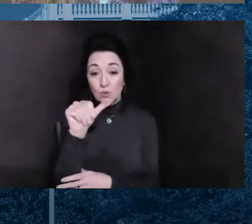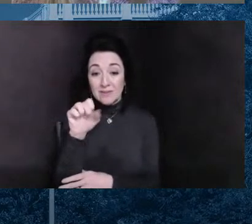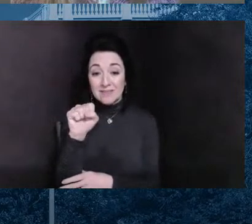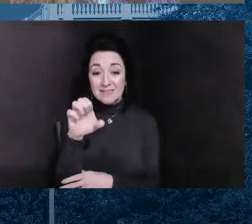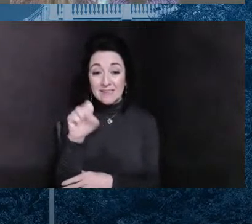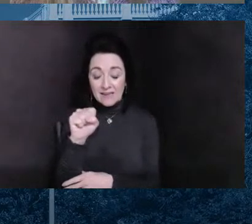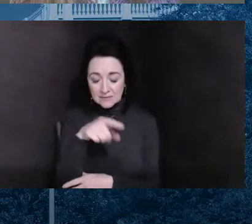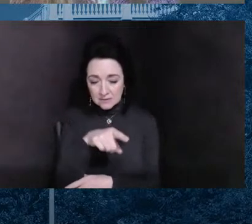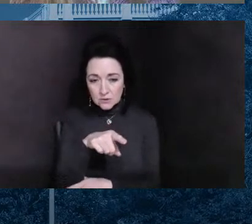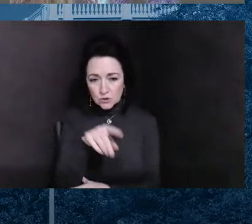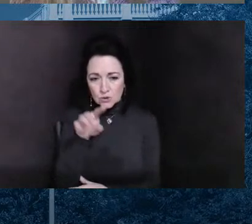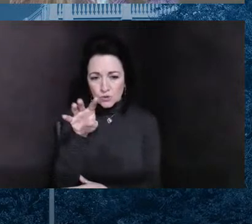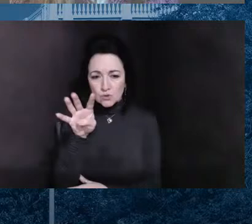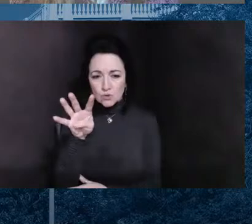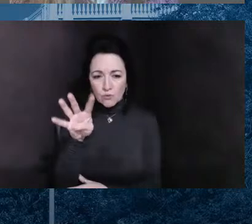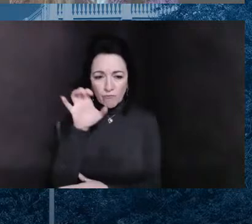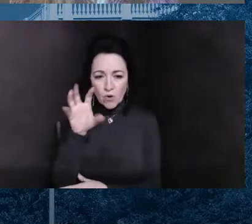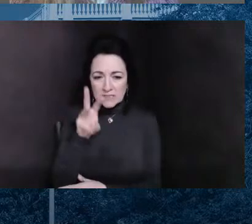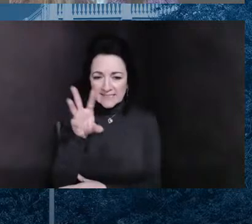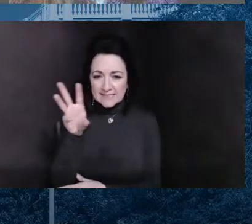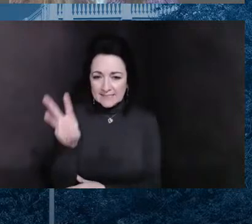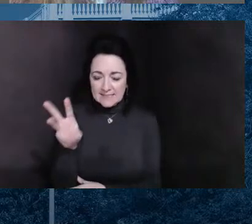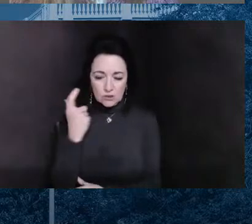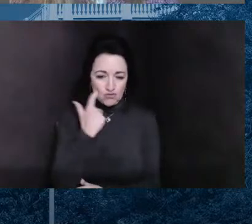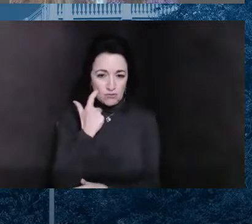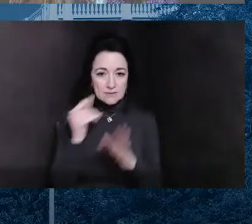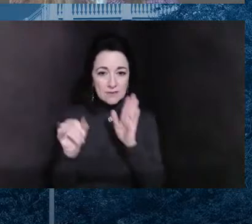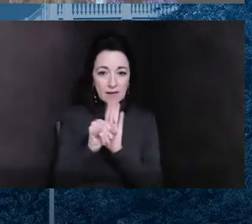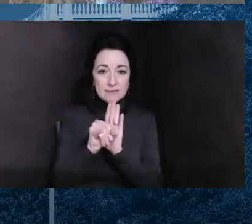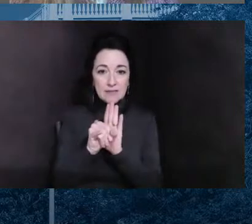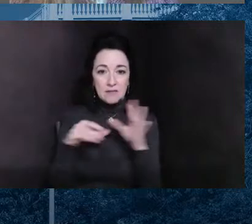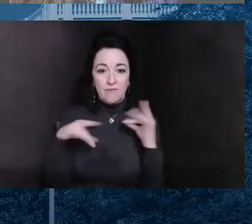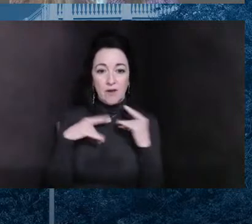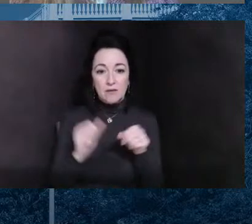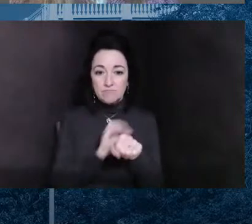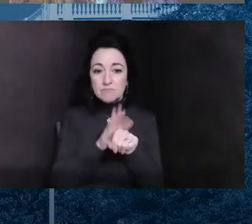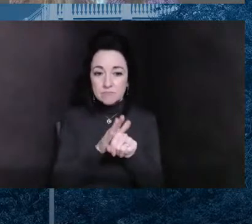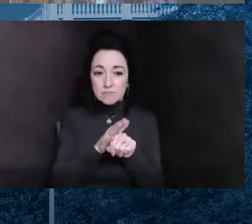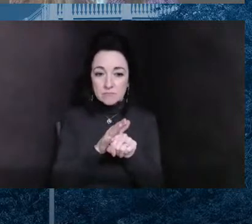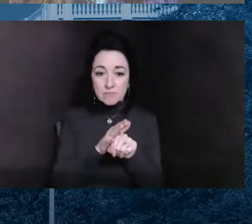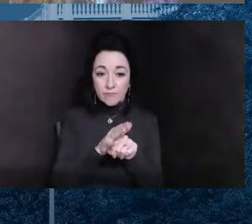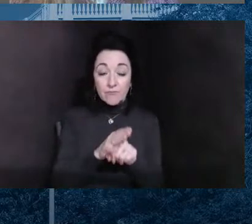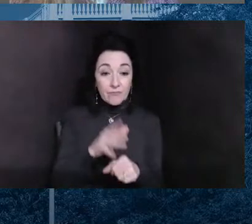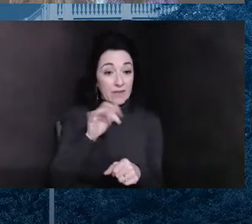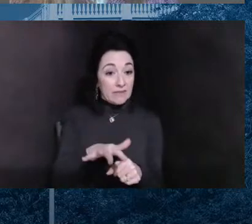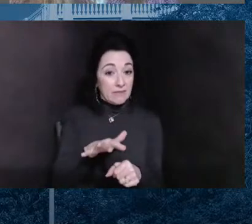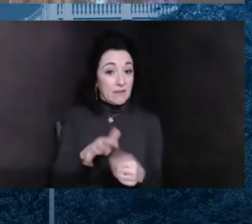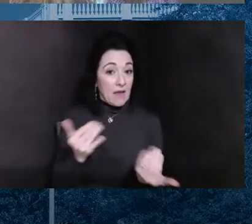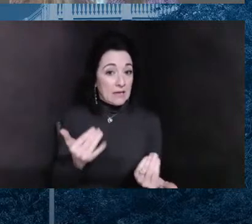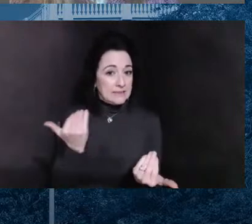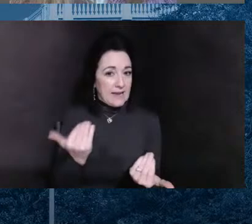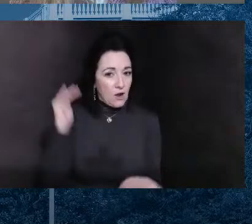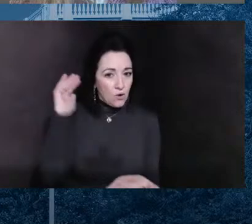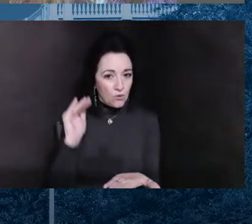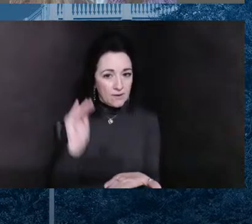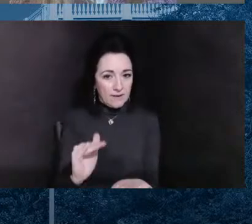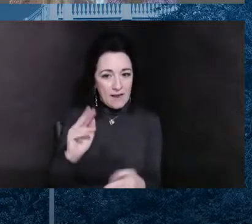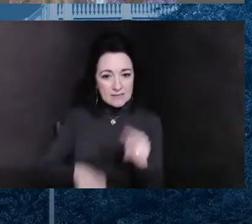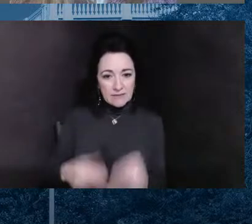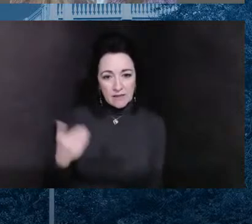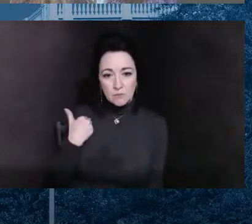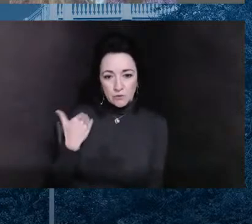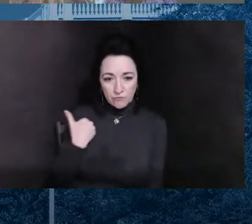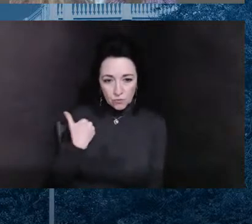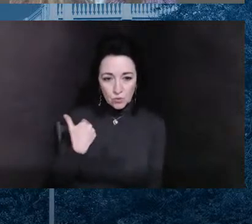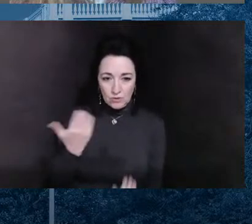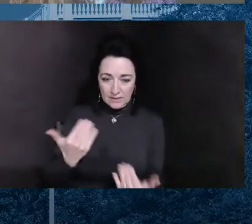466 now. We were over 800 just a few weeks ago. So that's trending down. That's the 7-day moving average. We're under